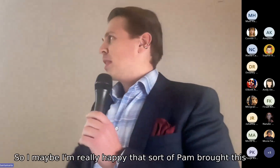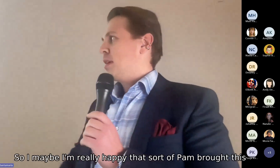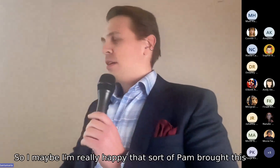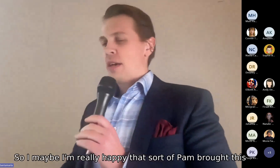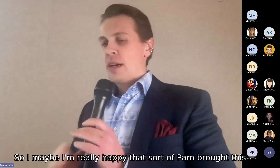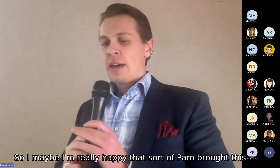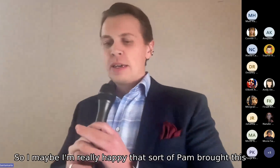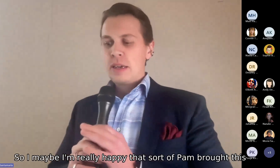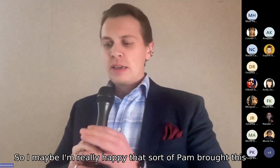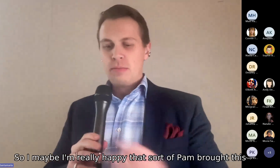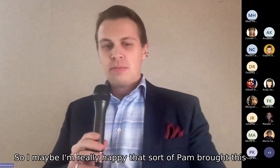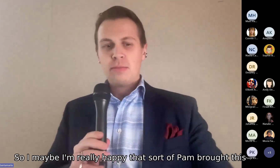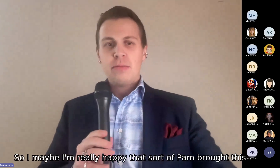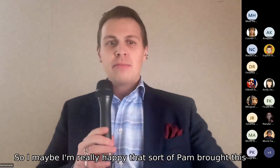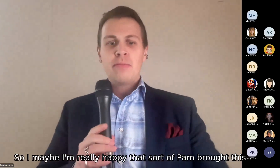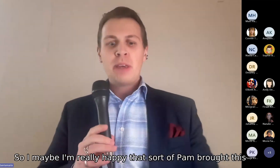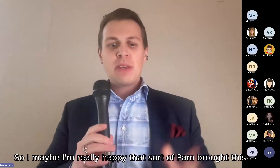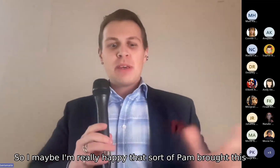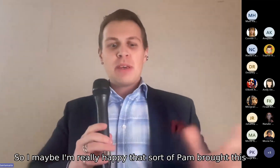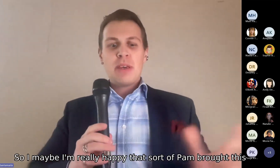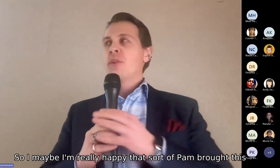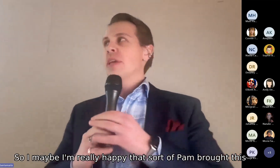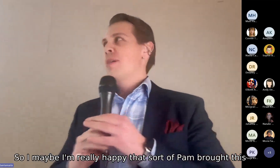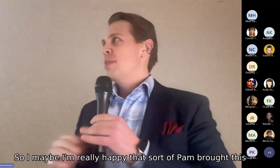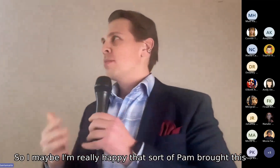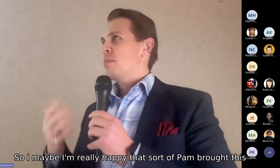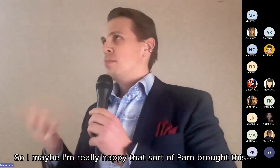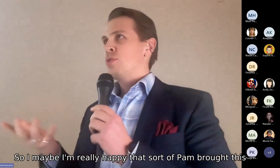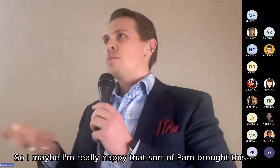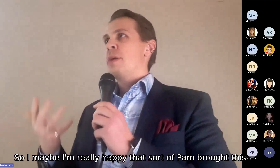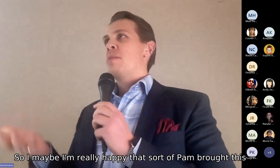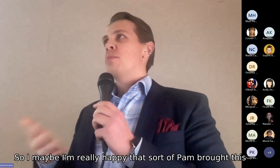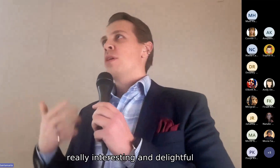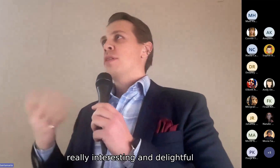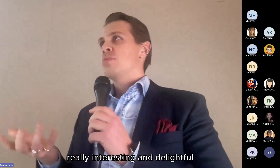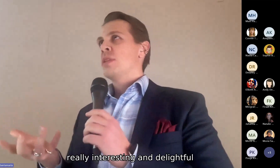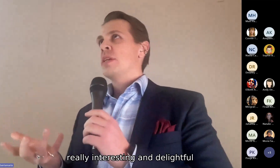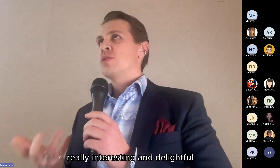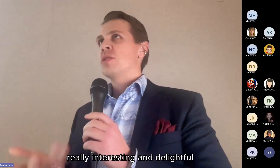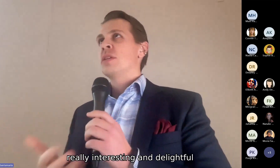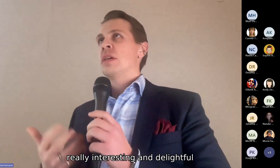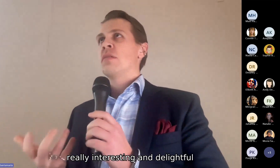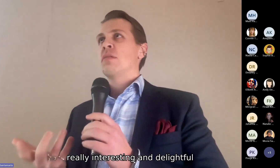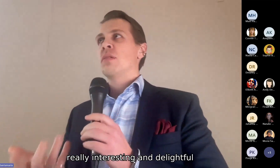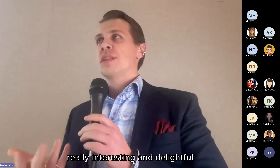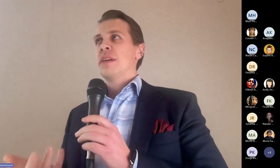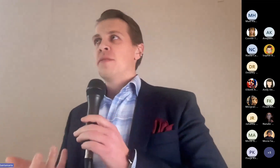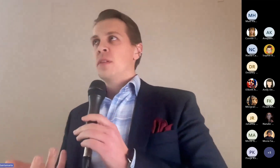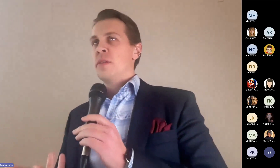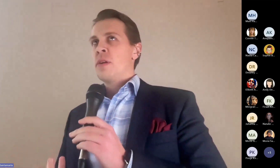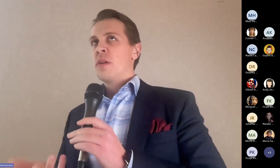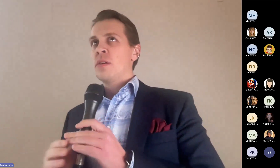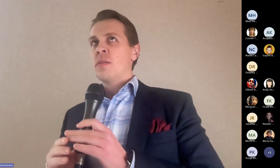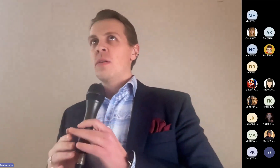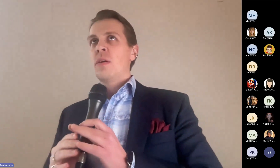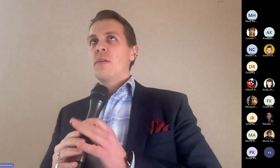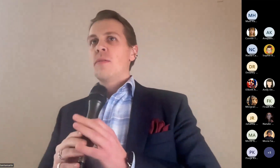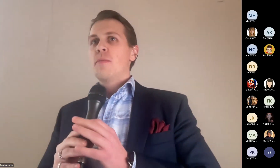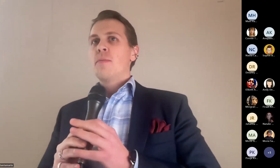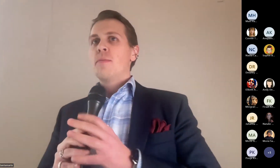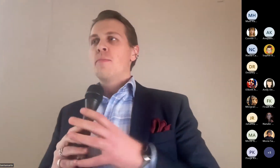So I'm really happy that sort of Pam brought this really interesting and delightful